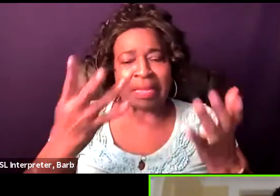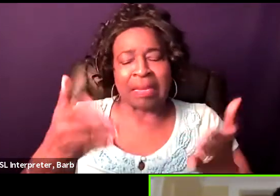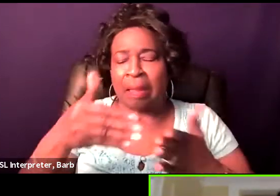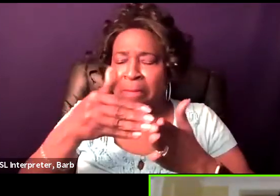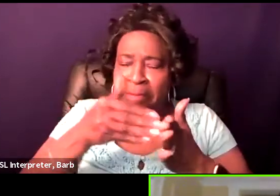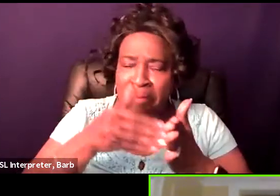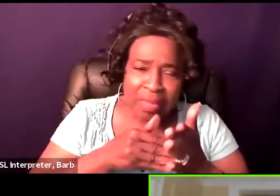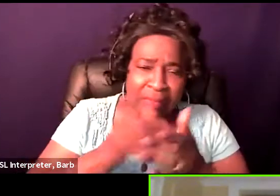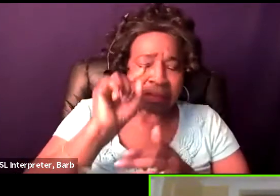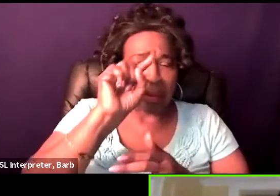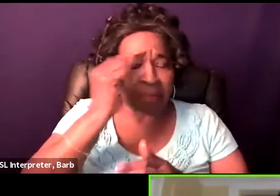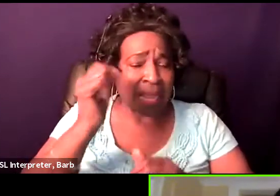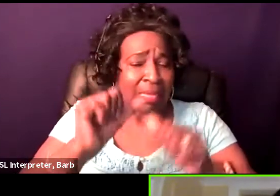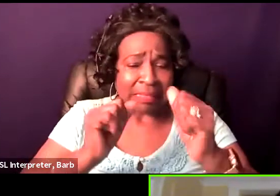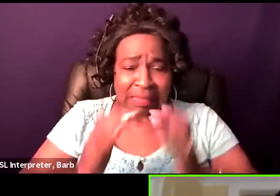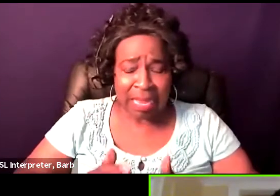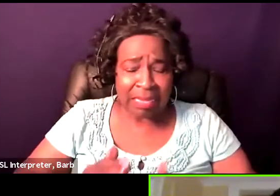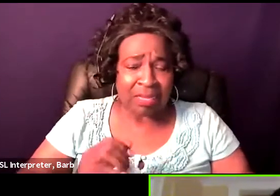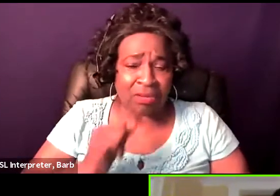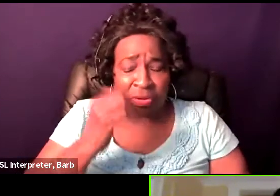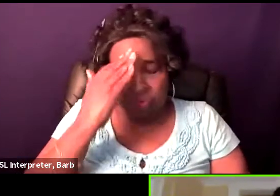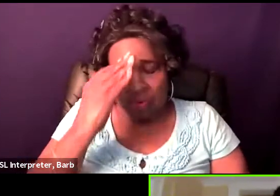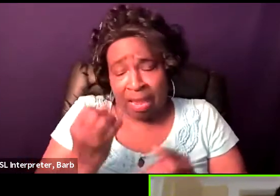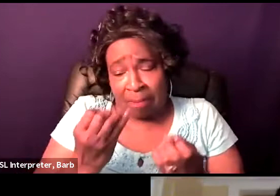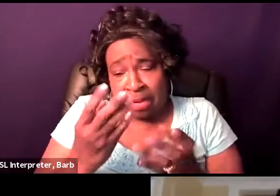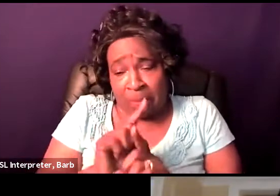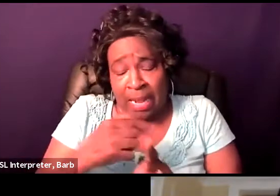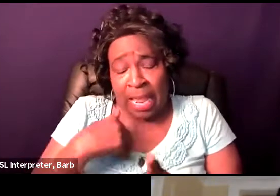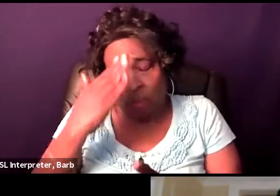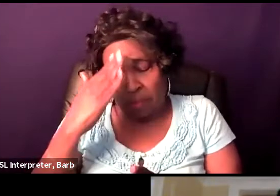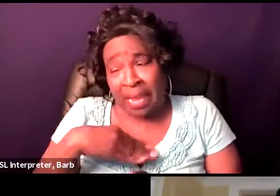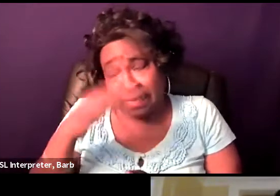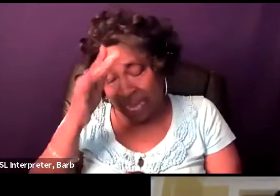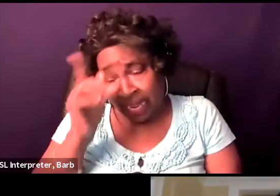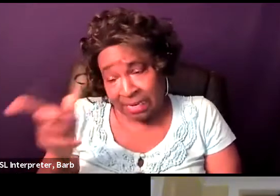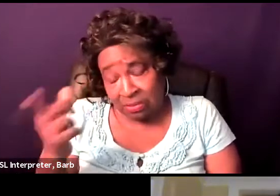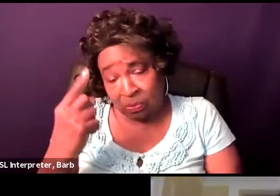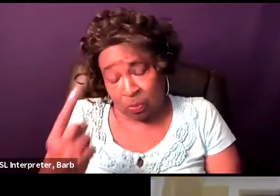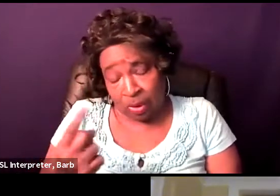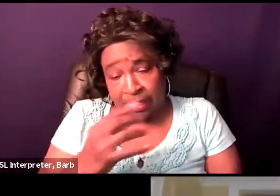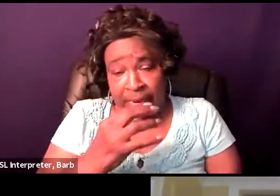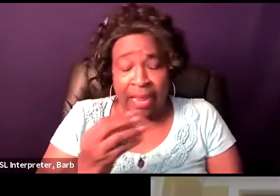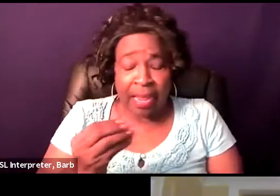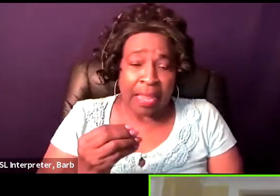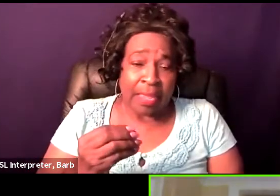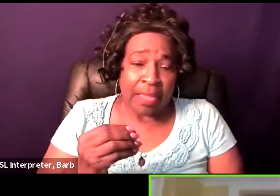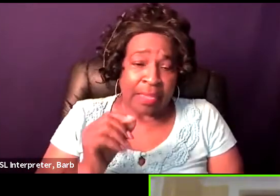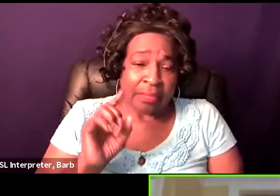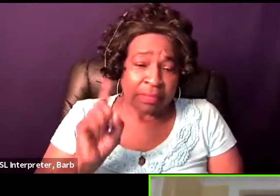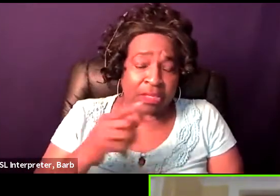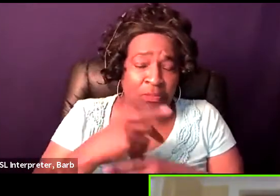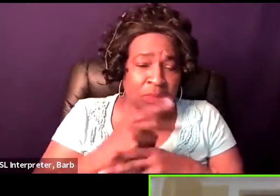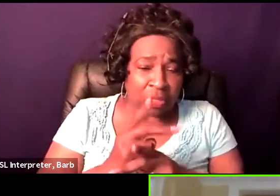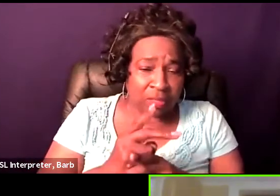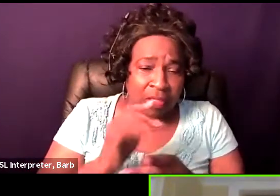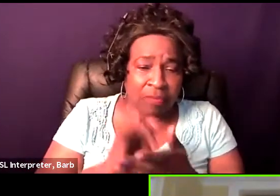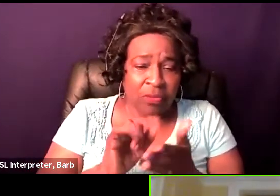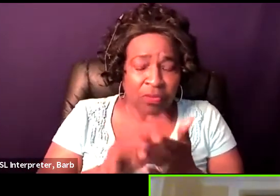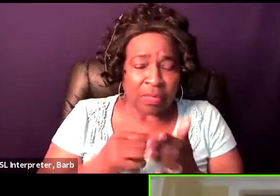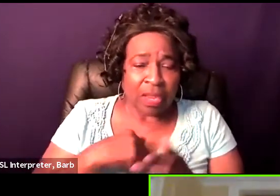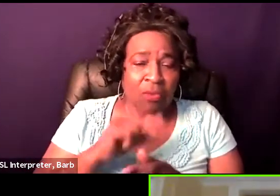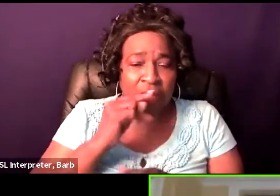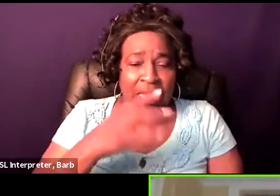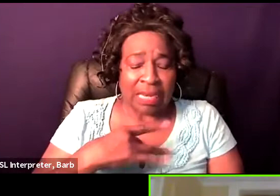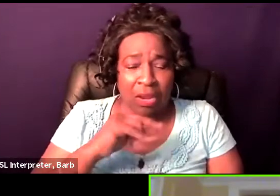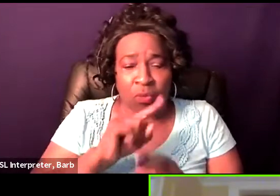Black scientists. I don't know how many, I know my dad's one of them, but like there is production. So that's what I really like when you brought in the